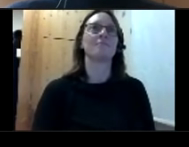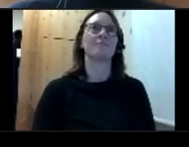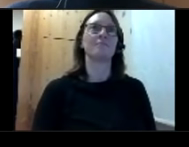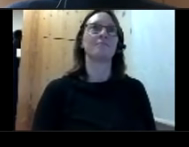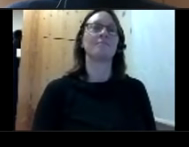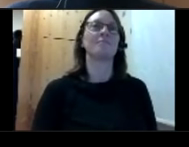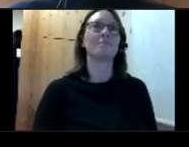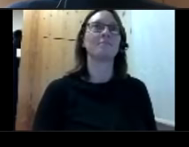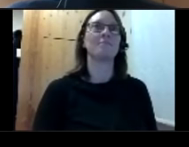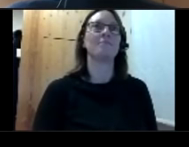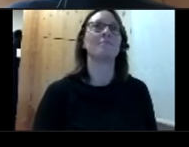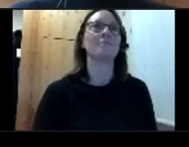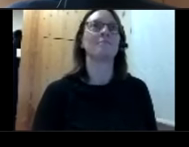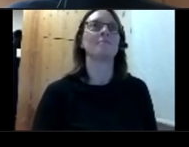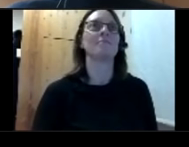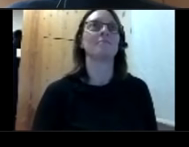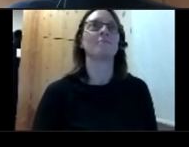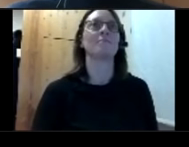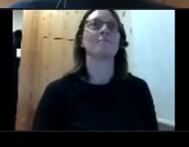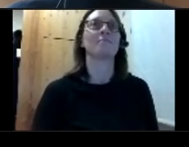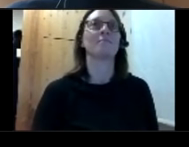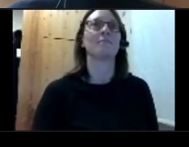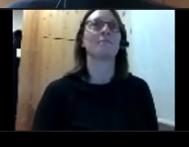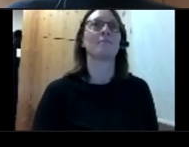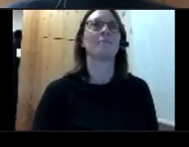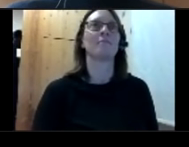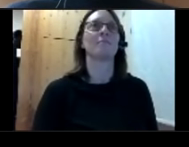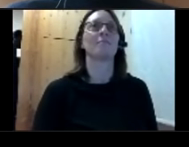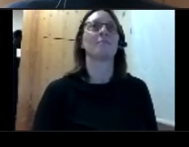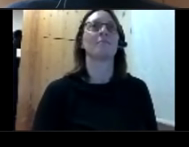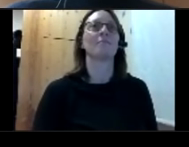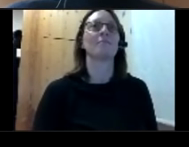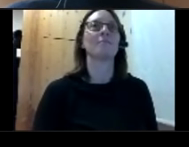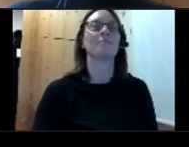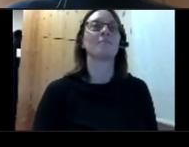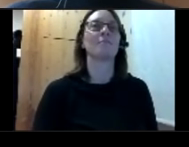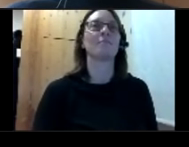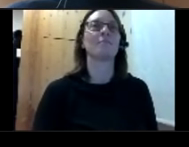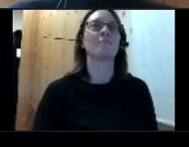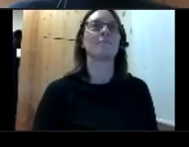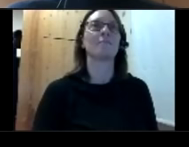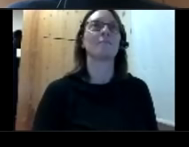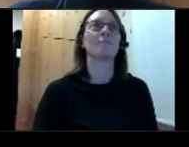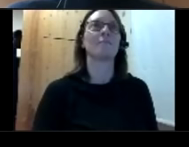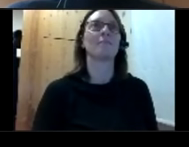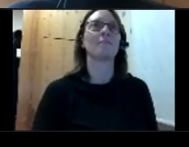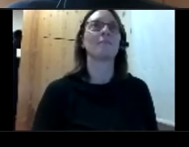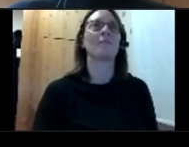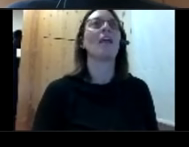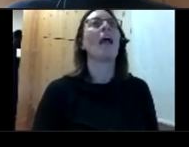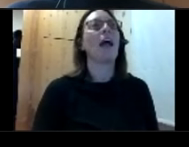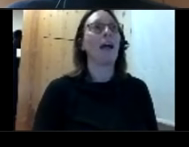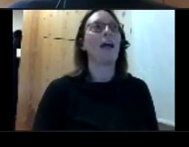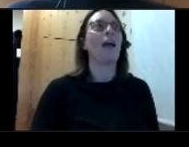about what you've got to do by when, but also thinking about how you can bake in accessibility much better in the future than you sort of